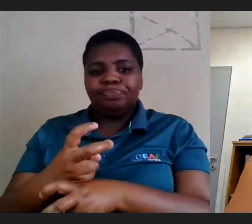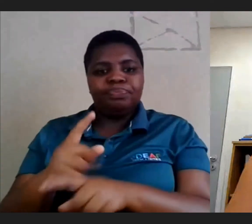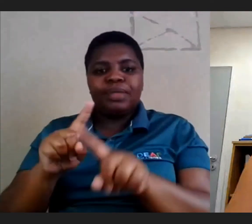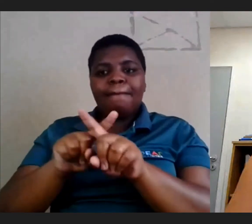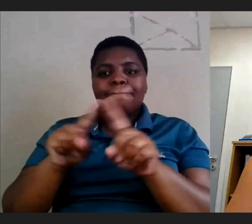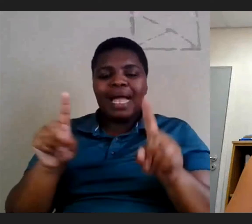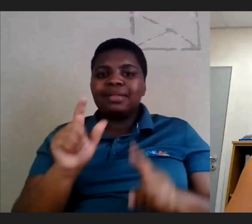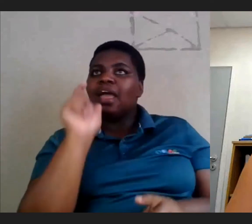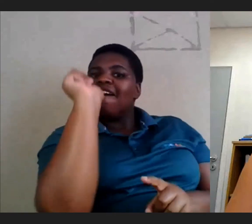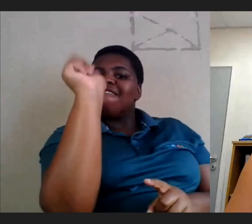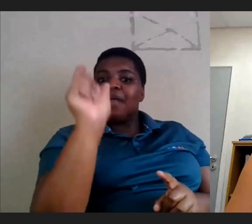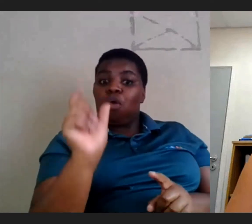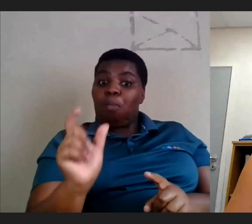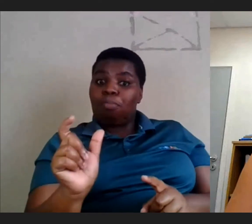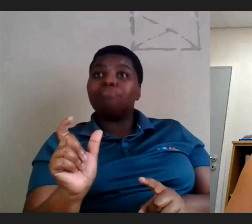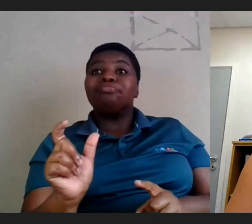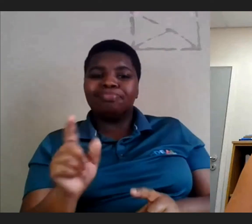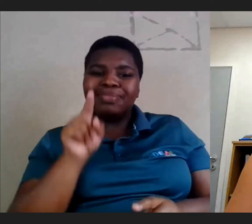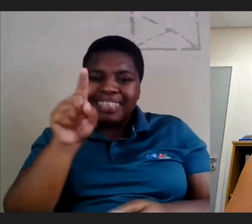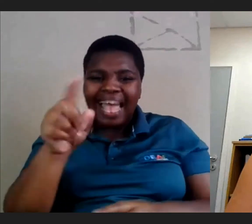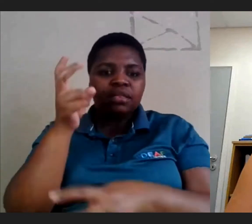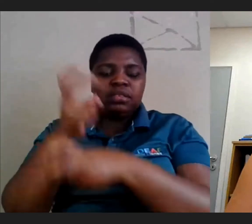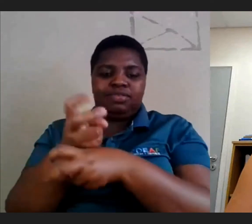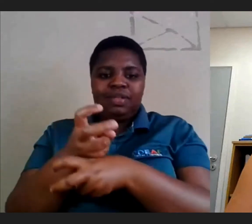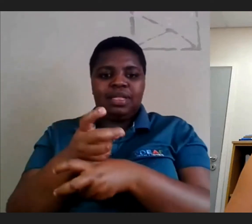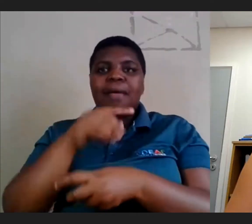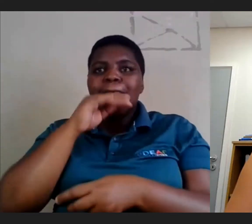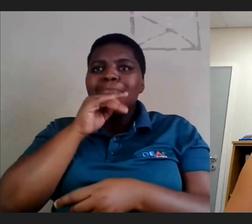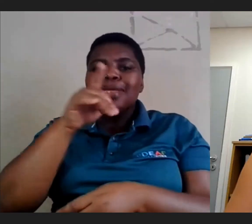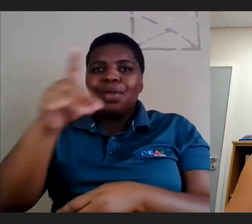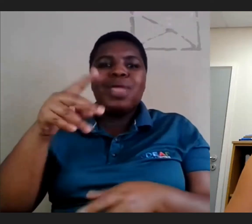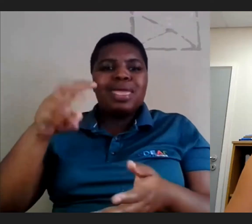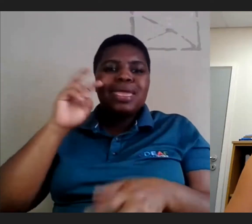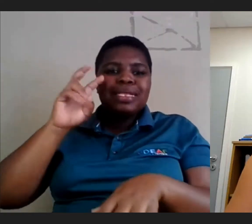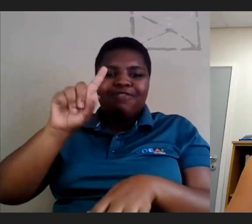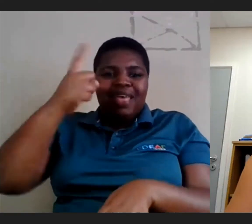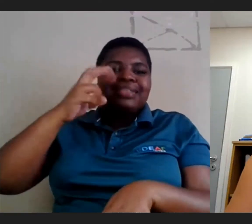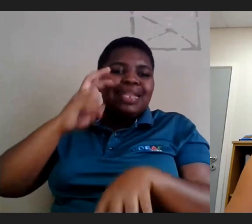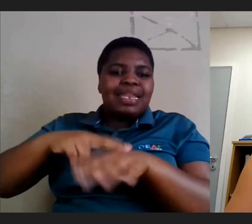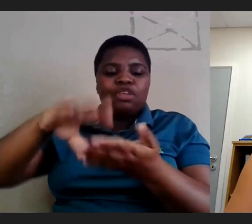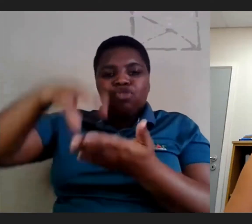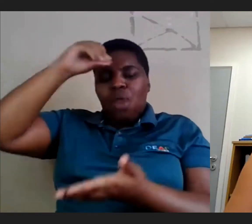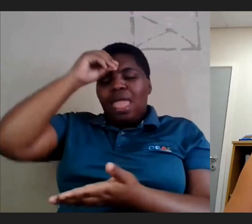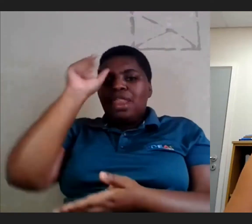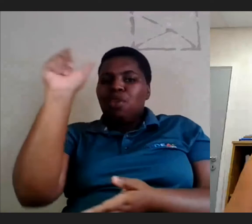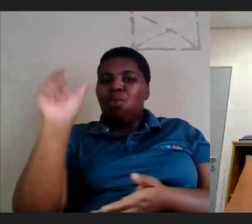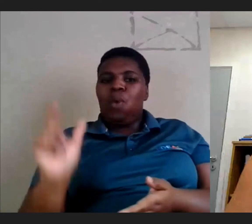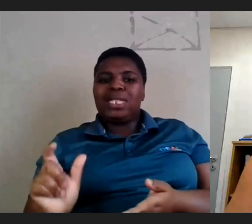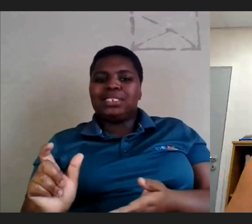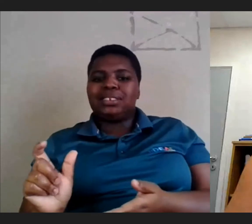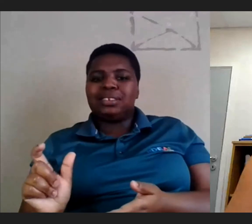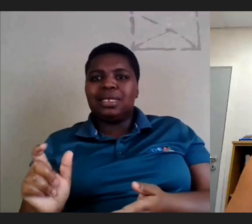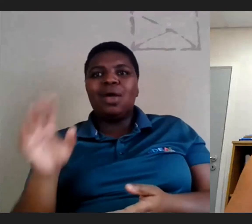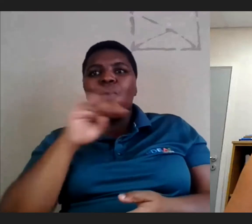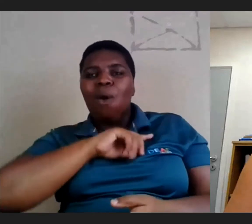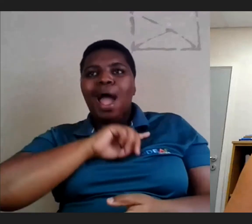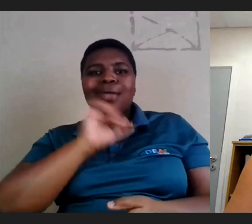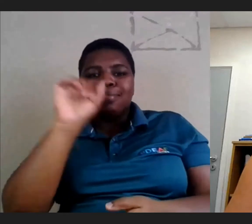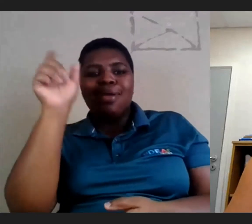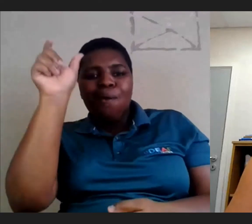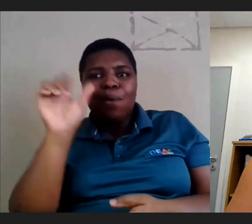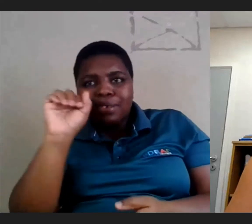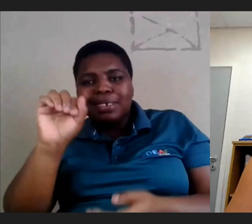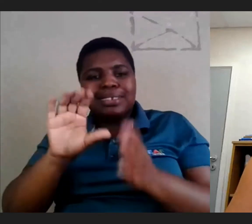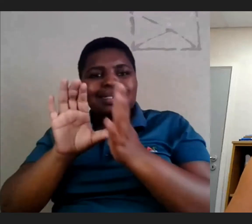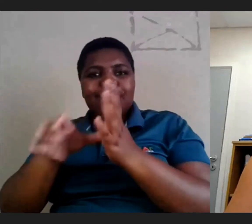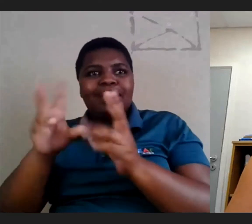vocabulary was difficult. So that speaks to education. And there are some interesting innovations that have